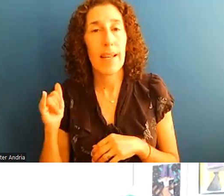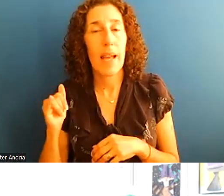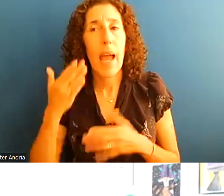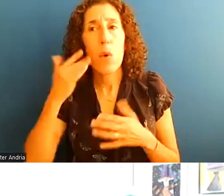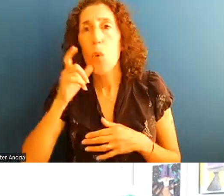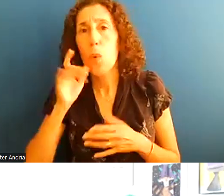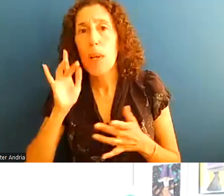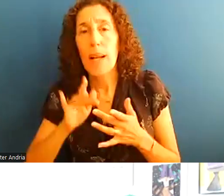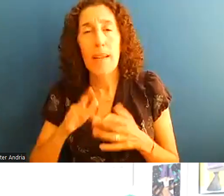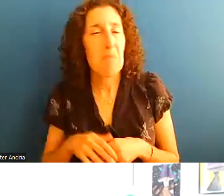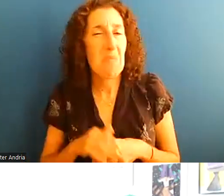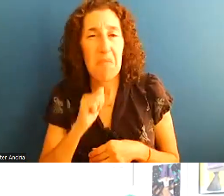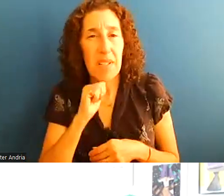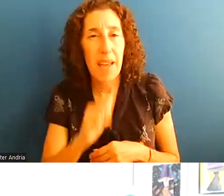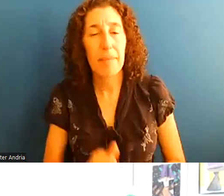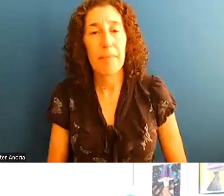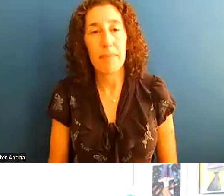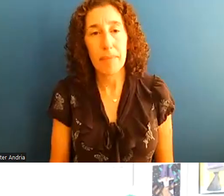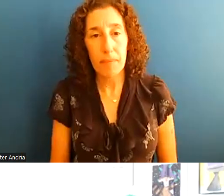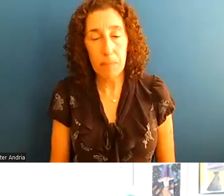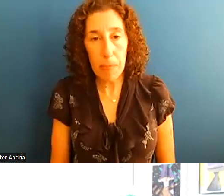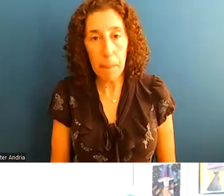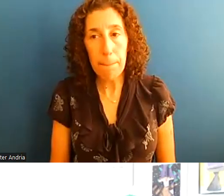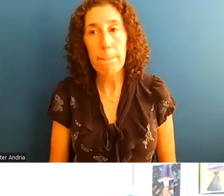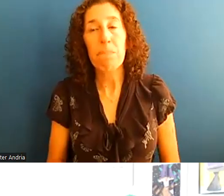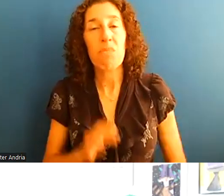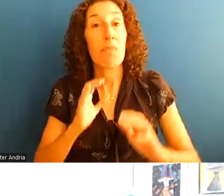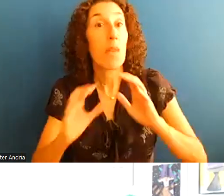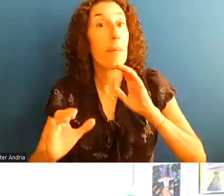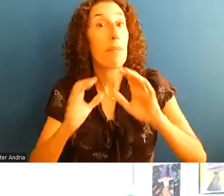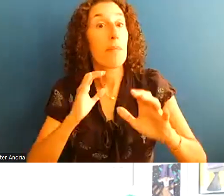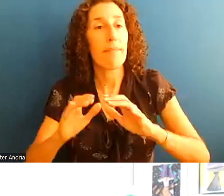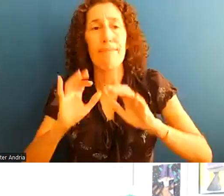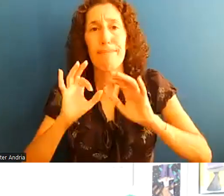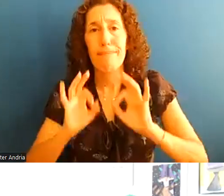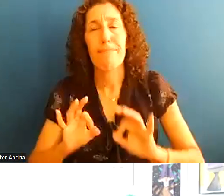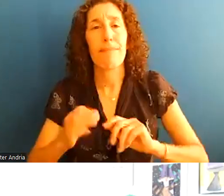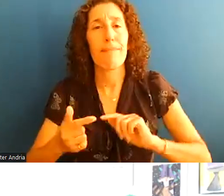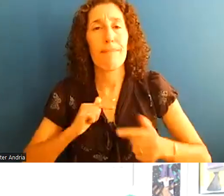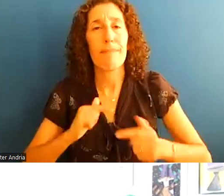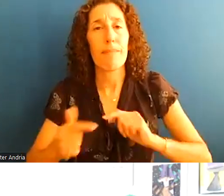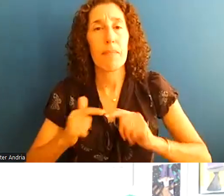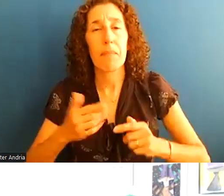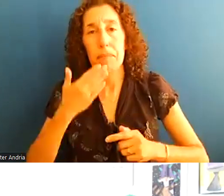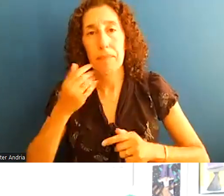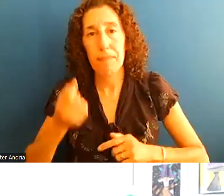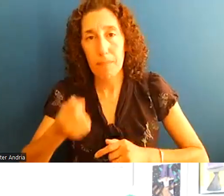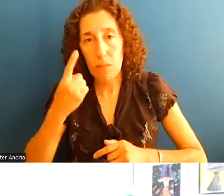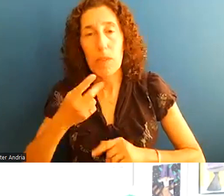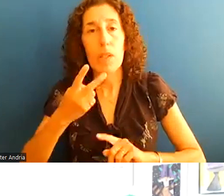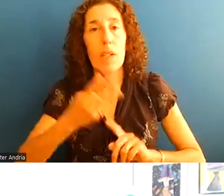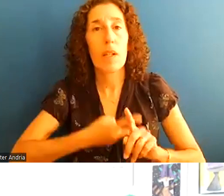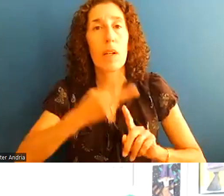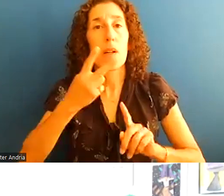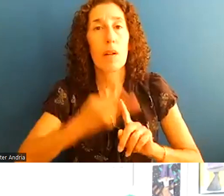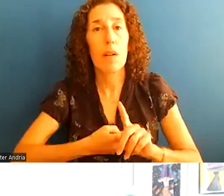Or what do I do now? We communicate very well together, and, having our SART meeting every other month,